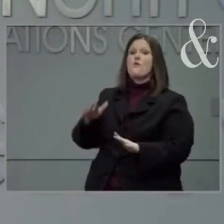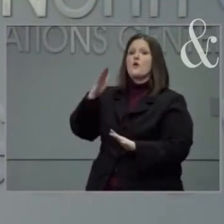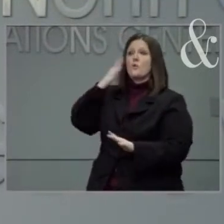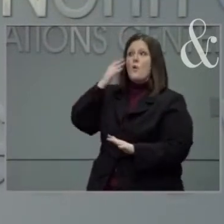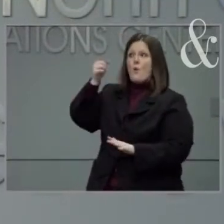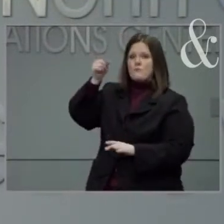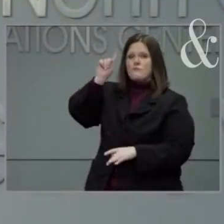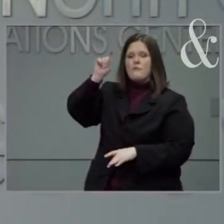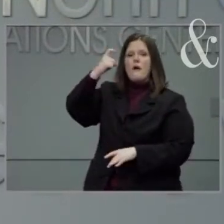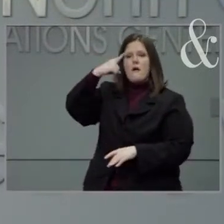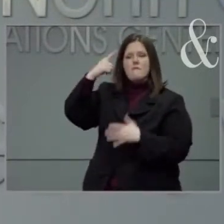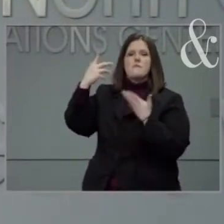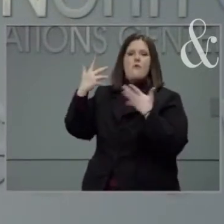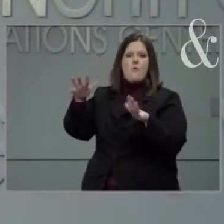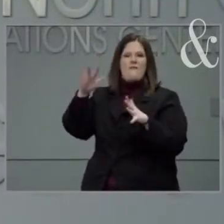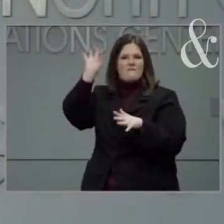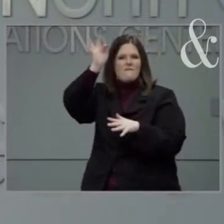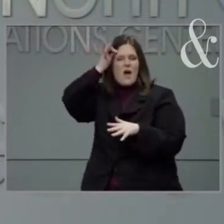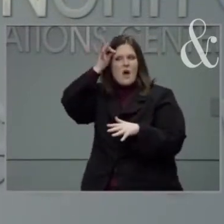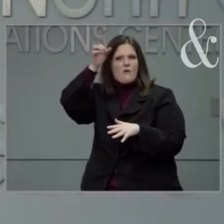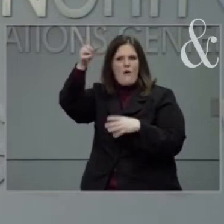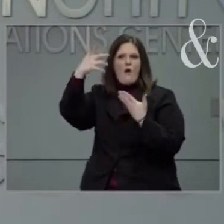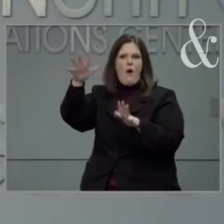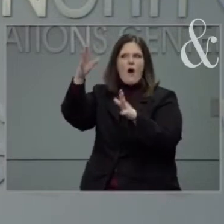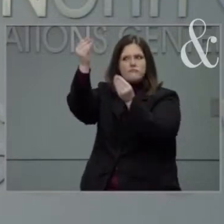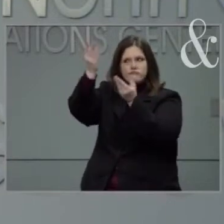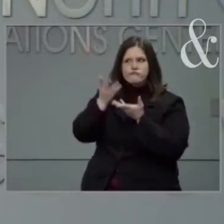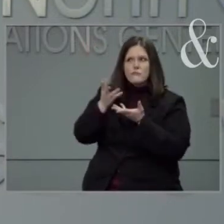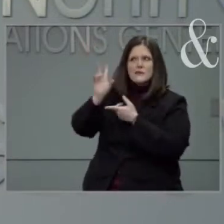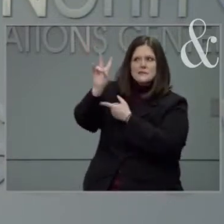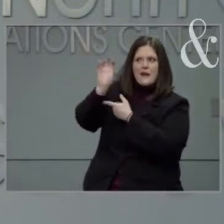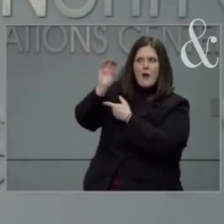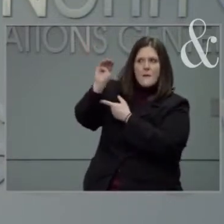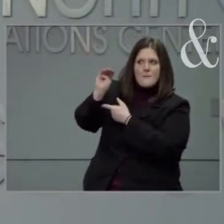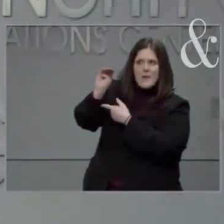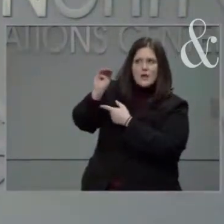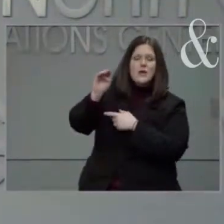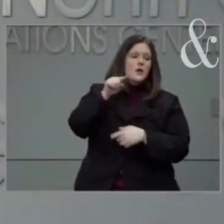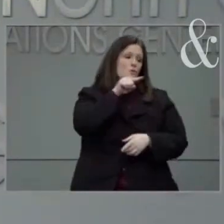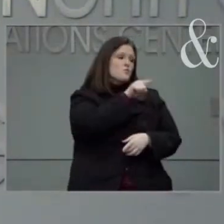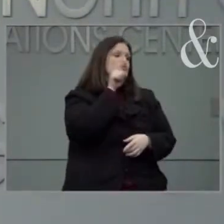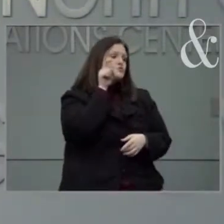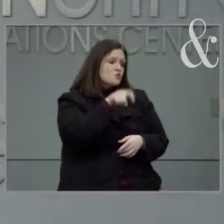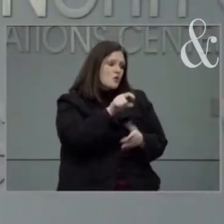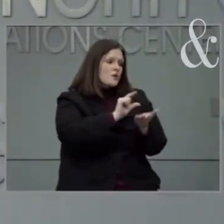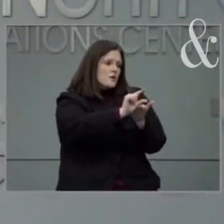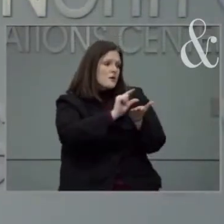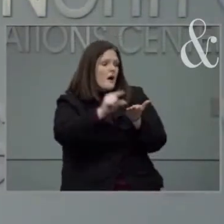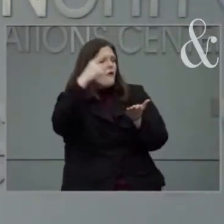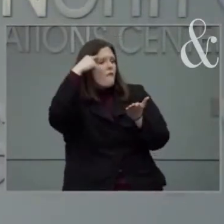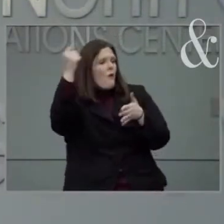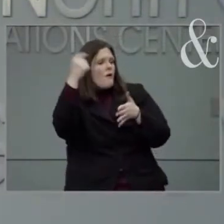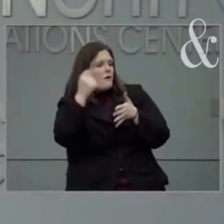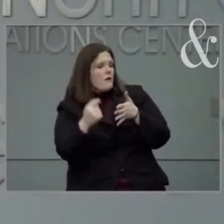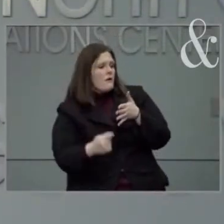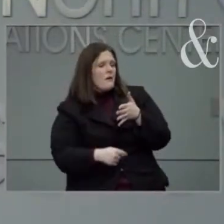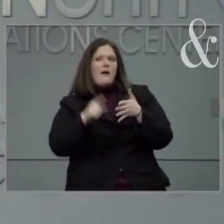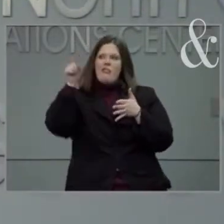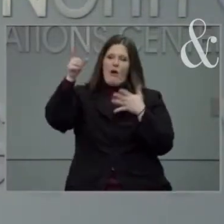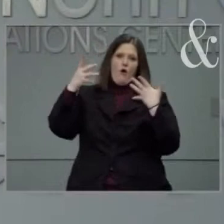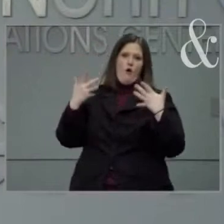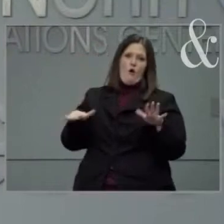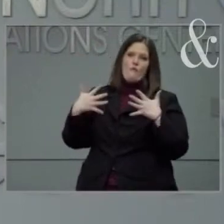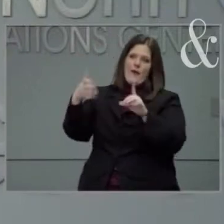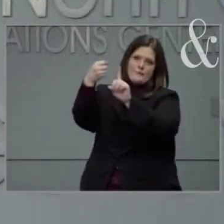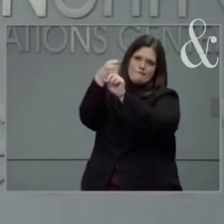some guidance on how that $700 million is to be allocated. We have a very detailed state